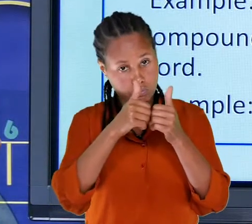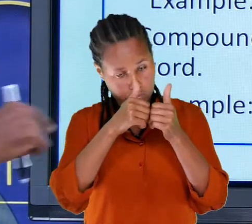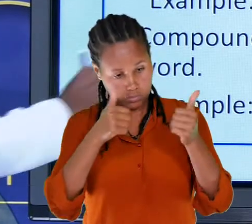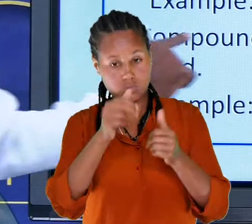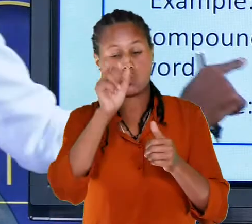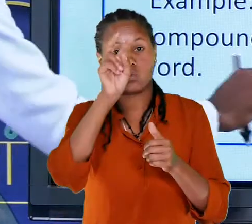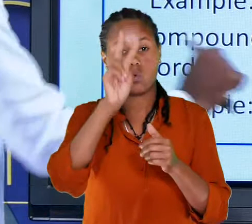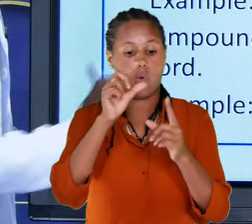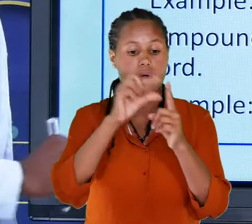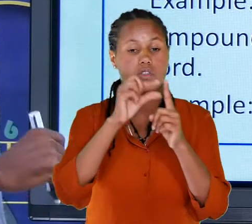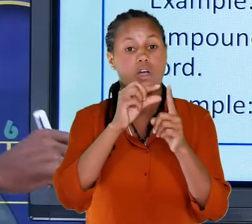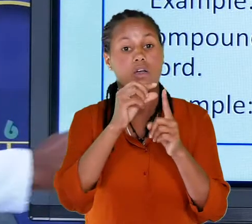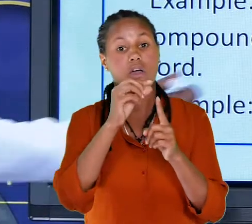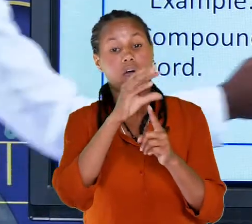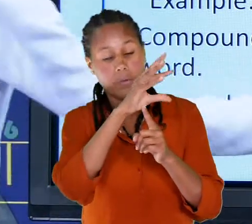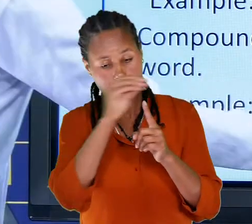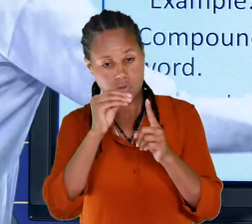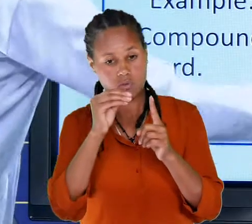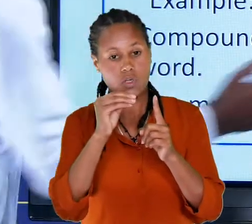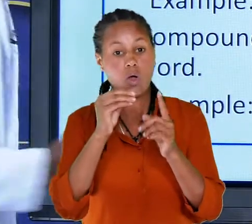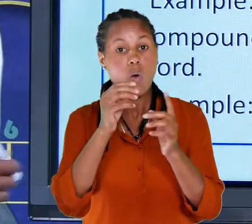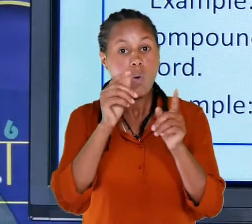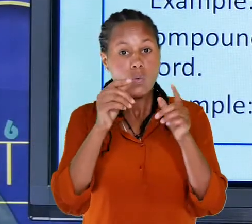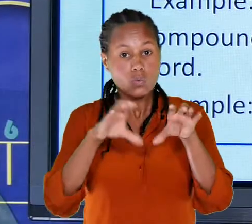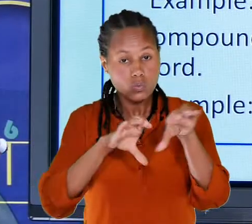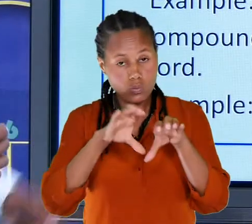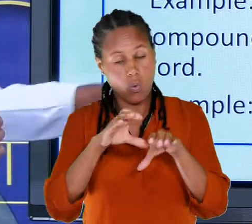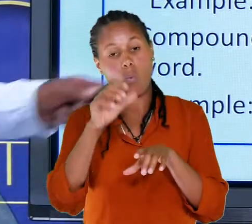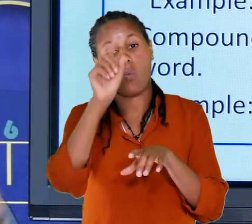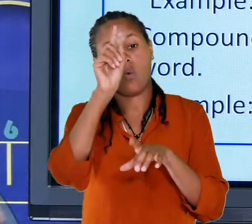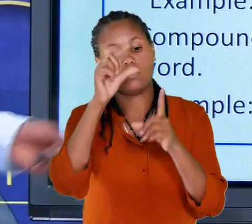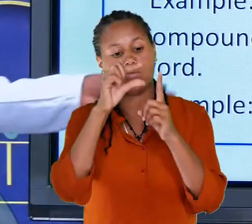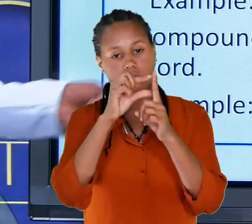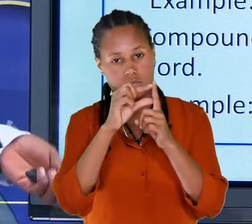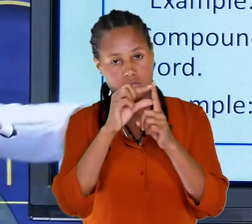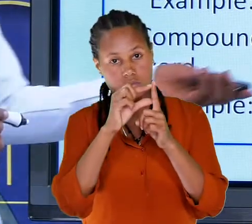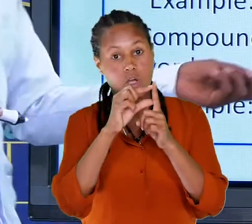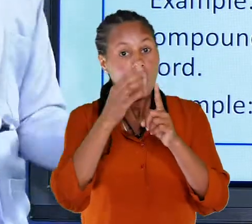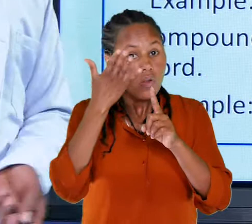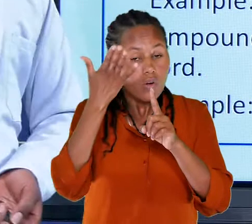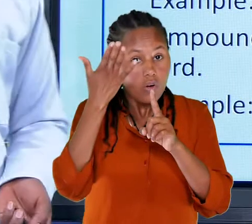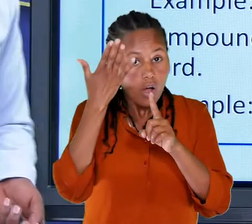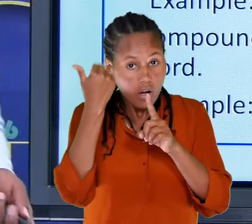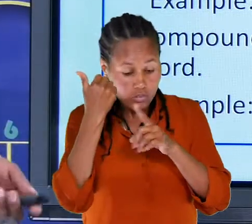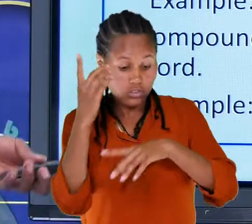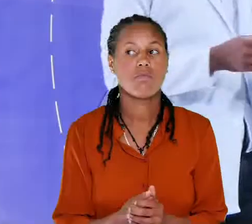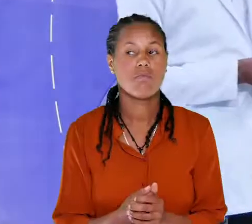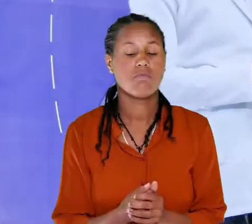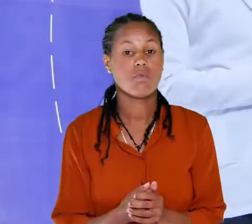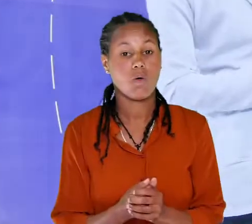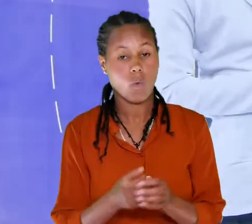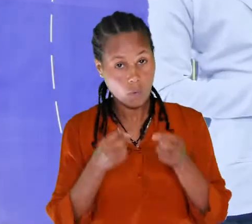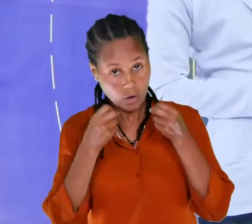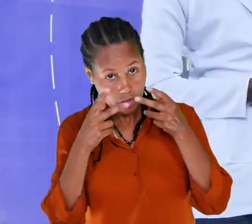word. Good night, if he says, day time. So, last day we learned about this.